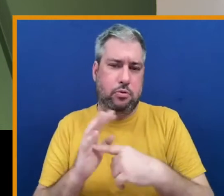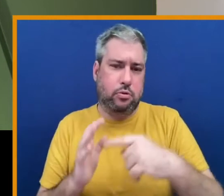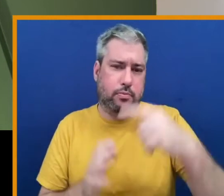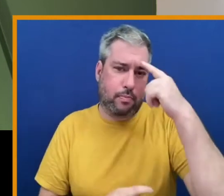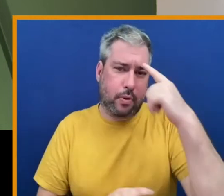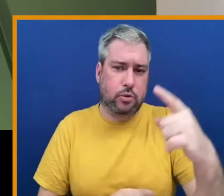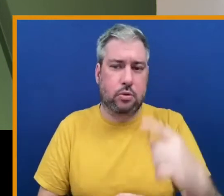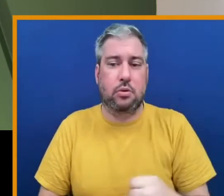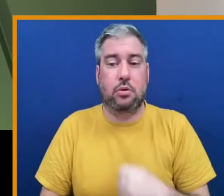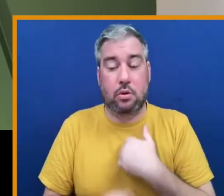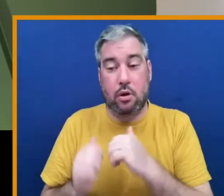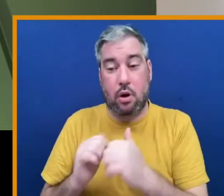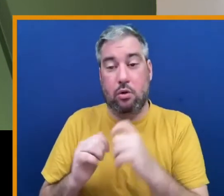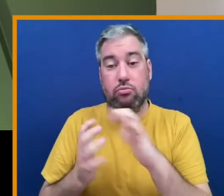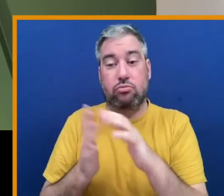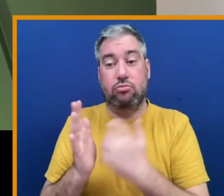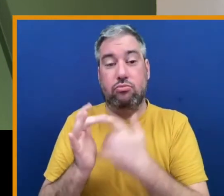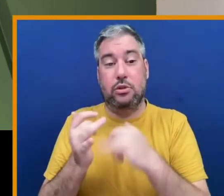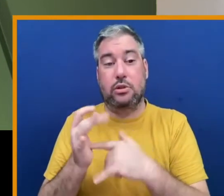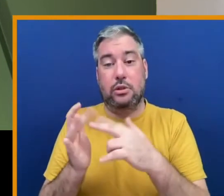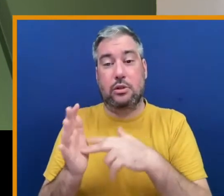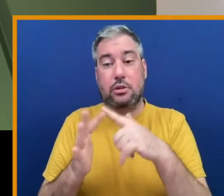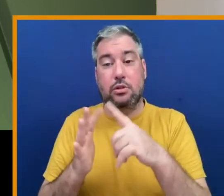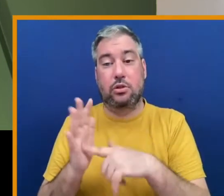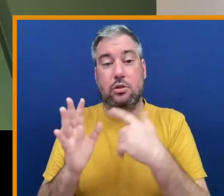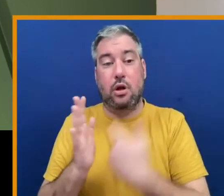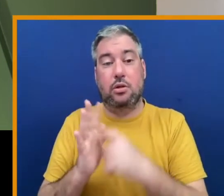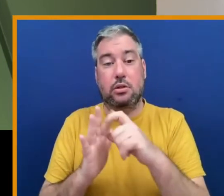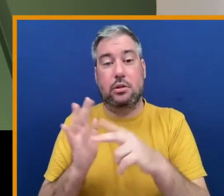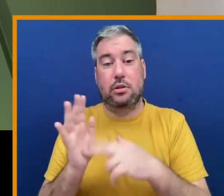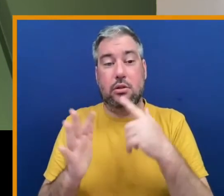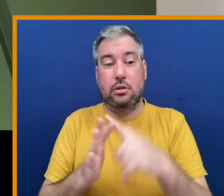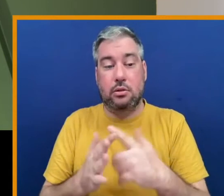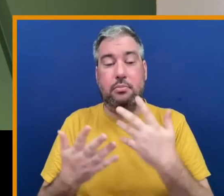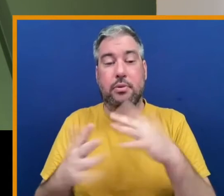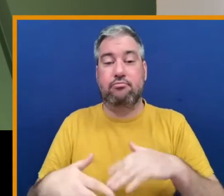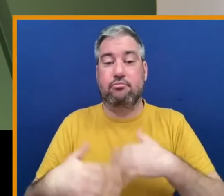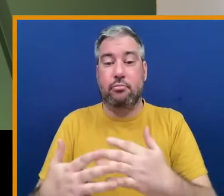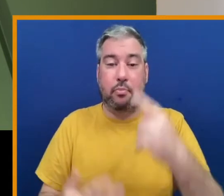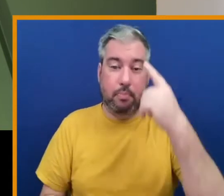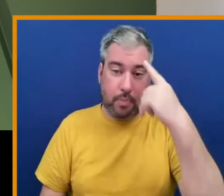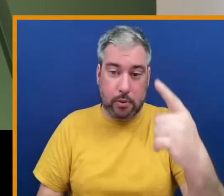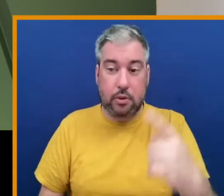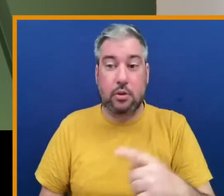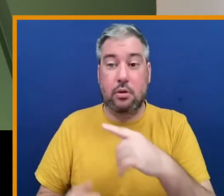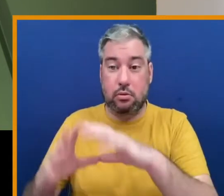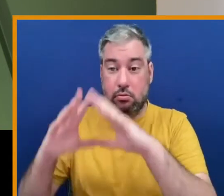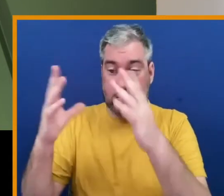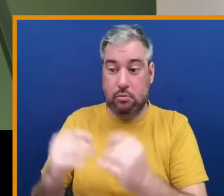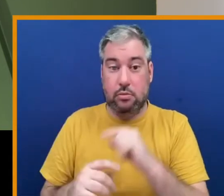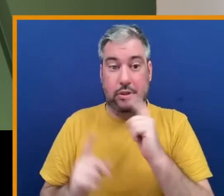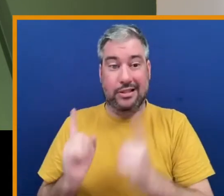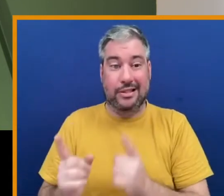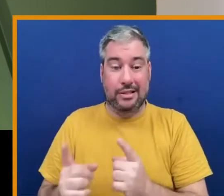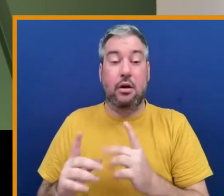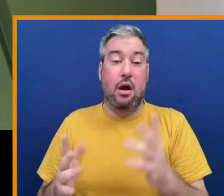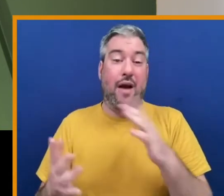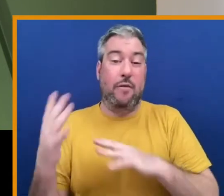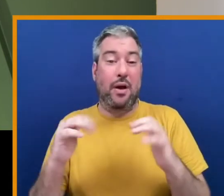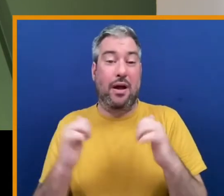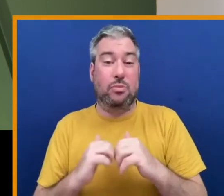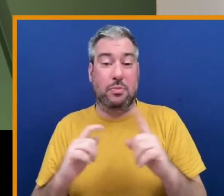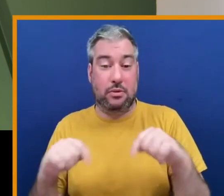features of it are we are, as I think everybody agrees, in this cost of living crisis, we are anticipating price rises